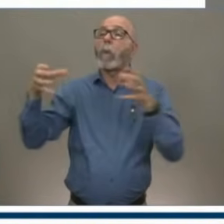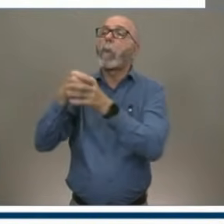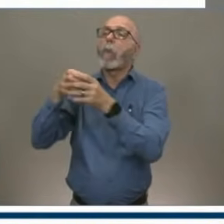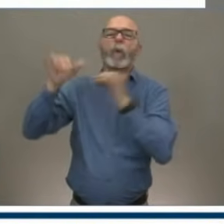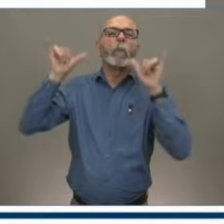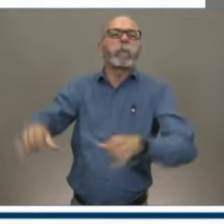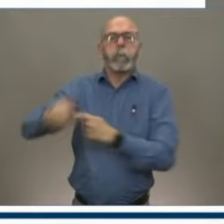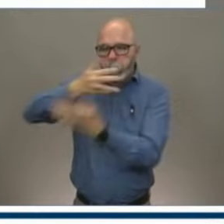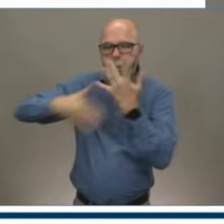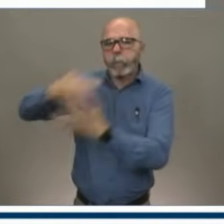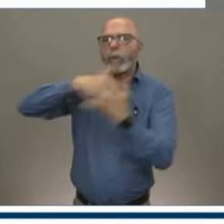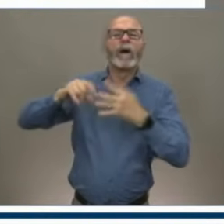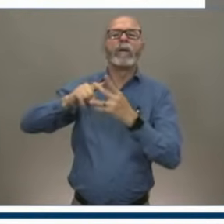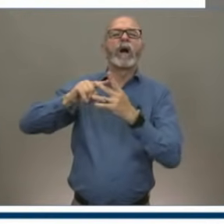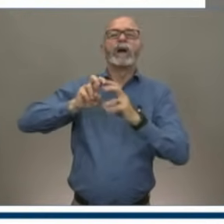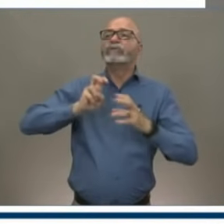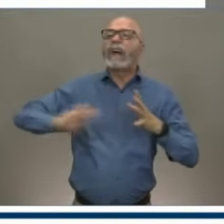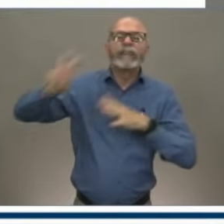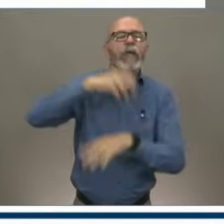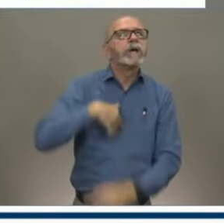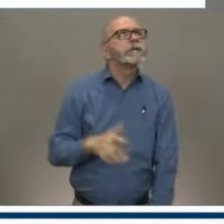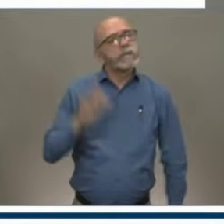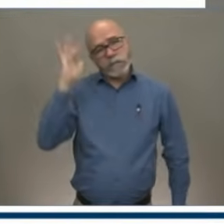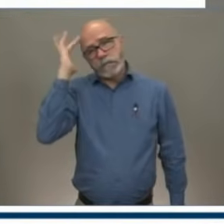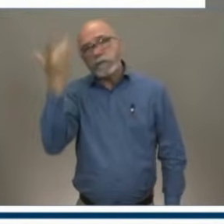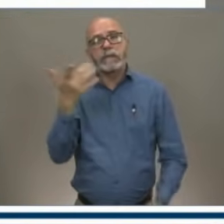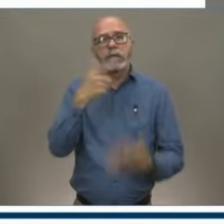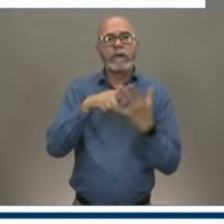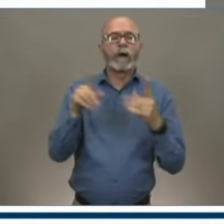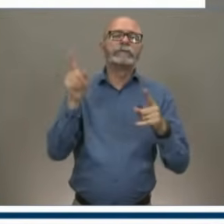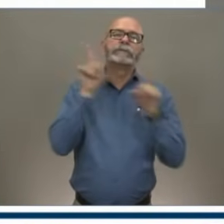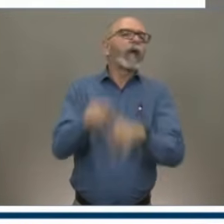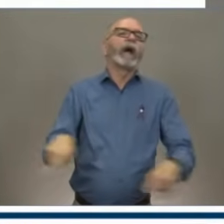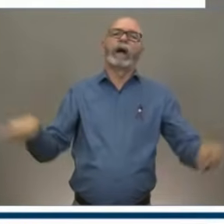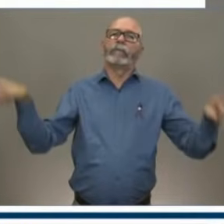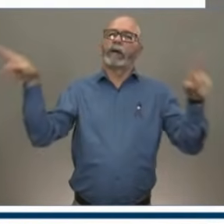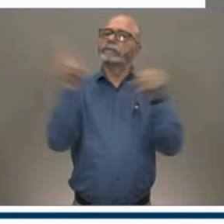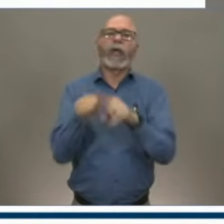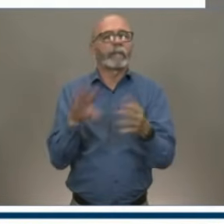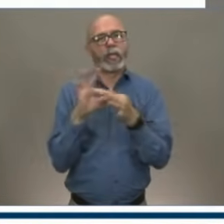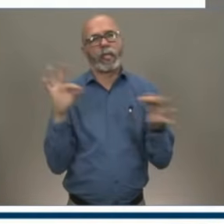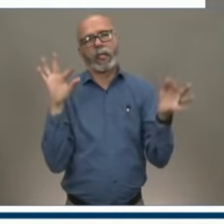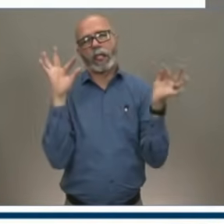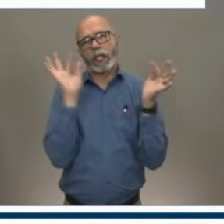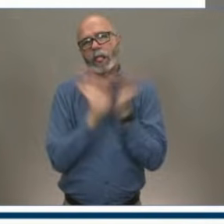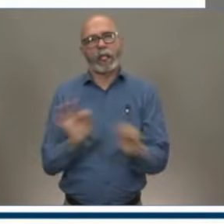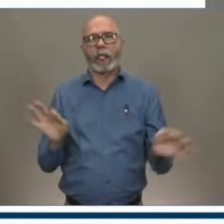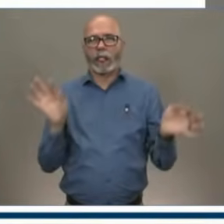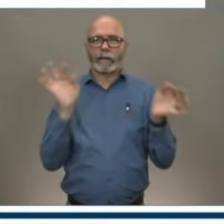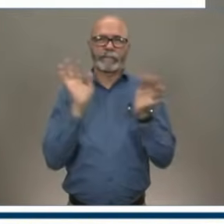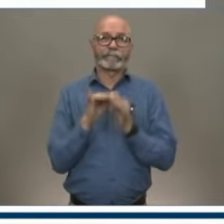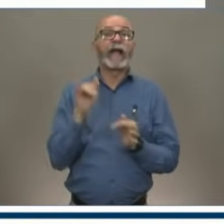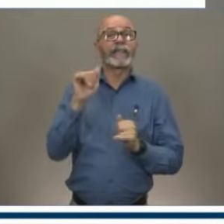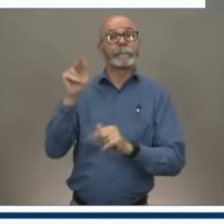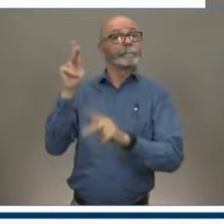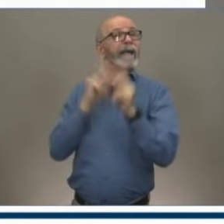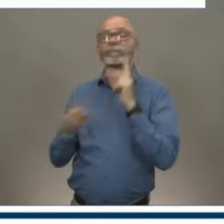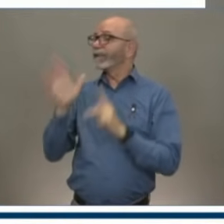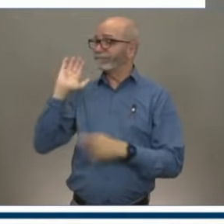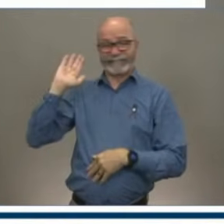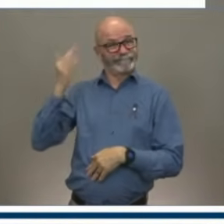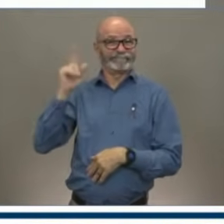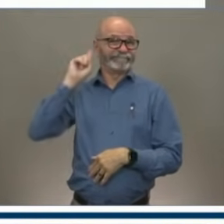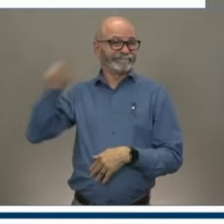these stories are frustrating to hear, but for every story about someone not following the rules, there are dozens of untold stories about